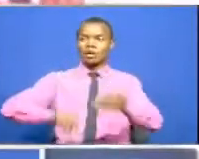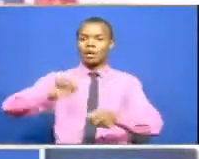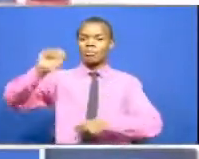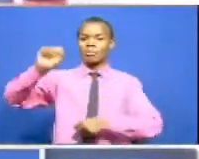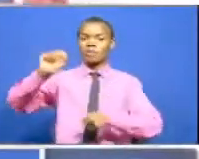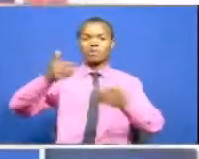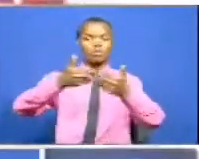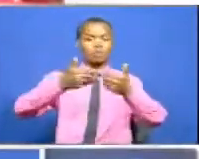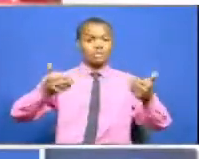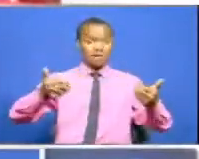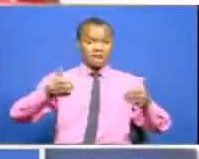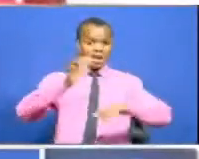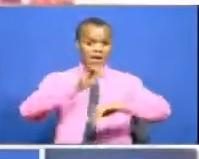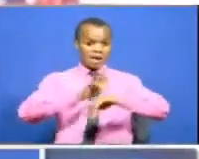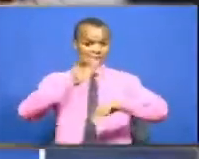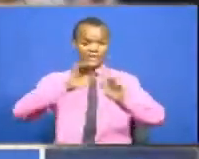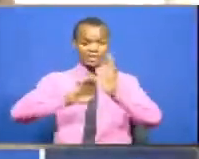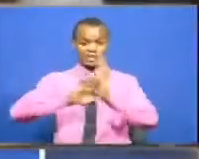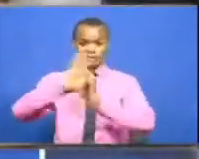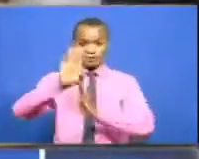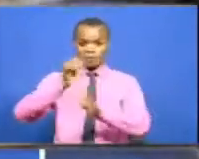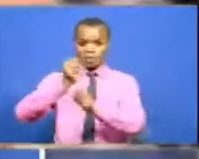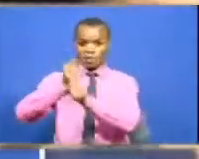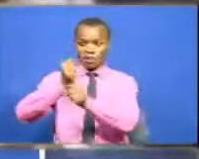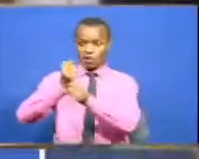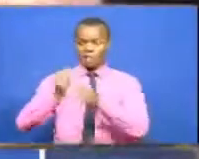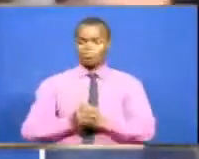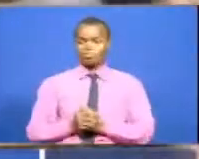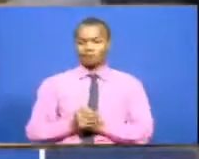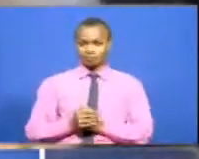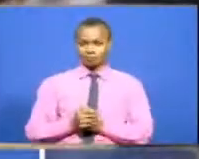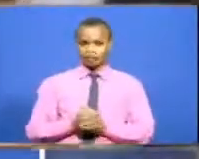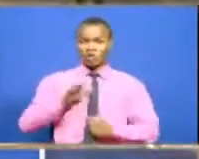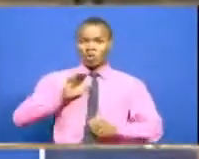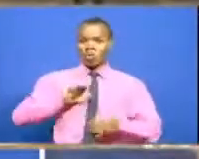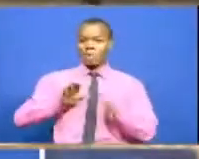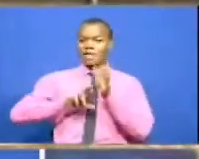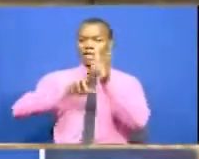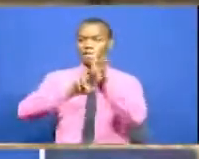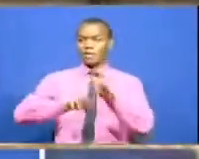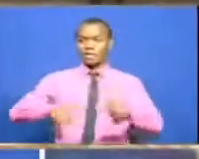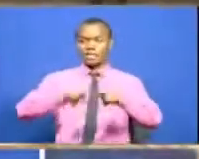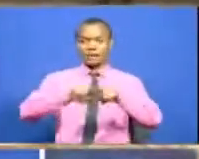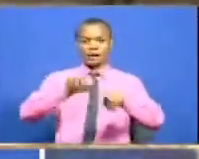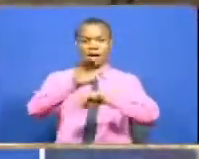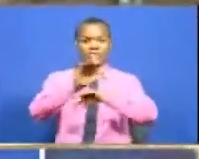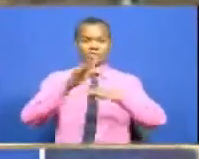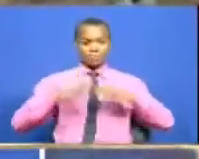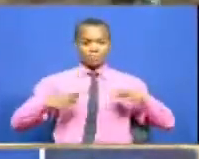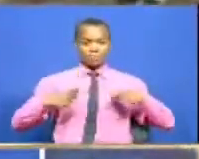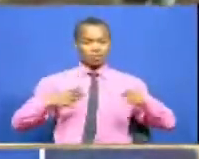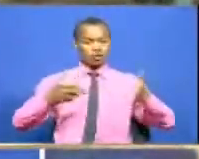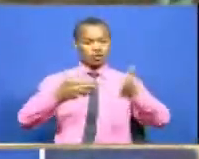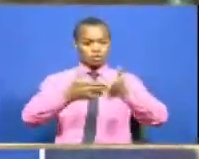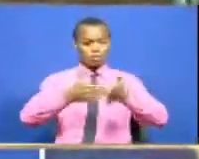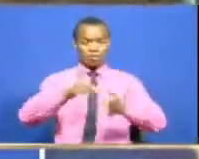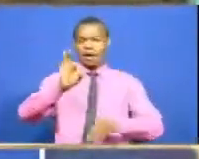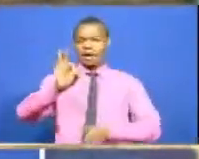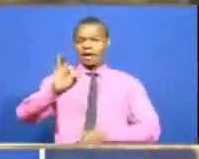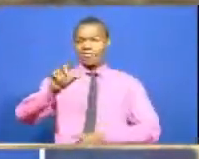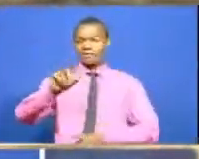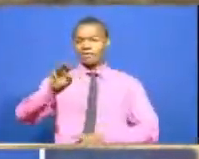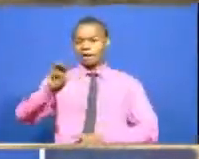are hurting development efforts in the region. The legislator also urged residents to shun the retrogressive practices such as female